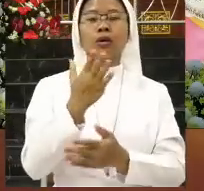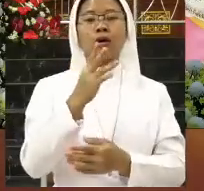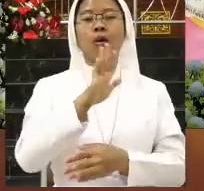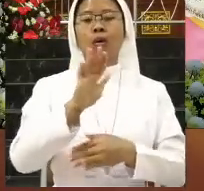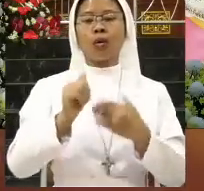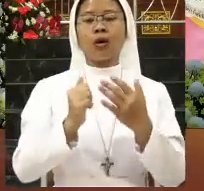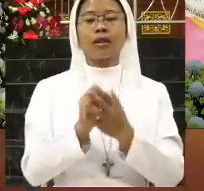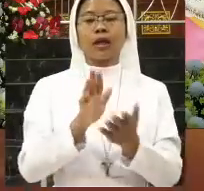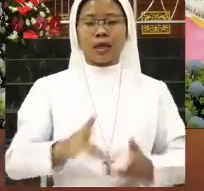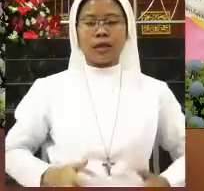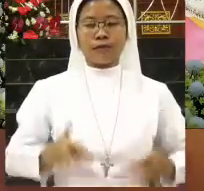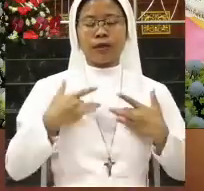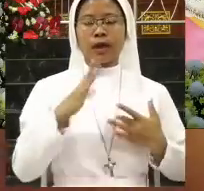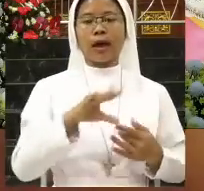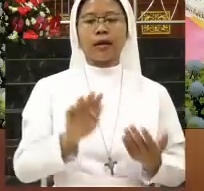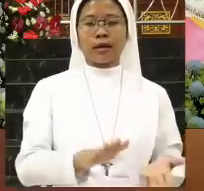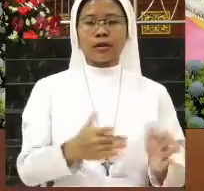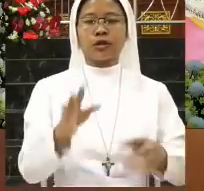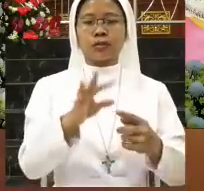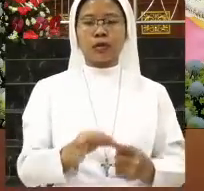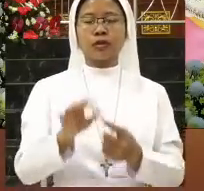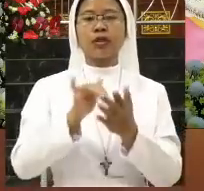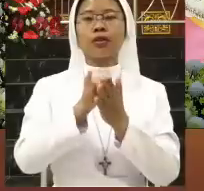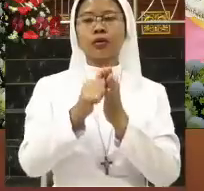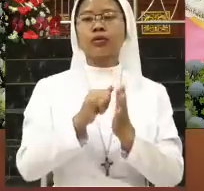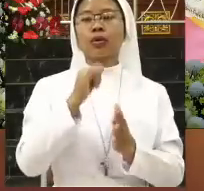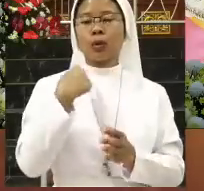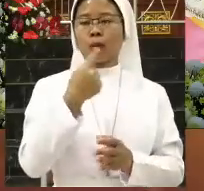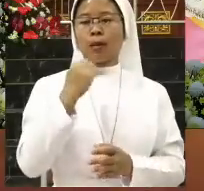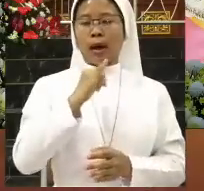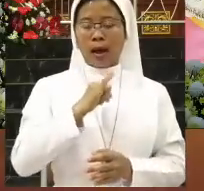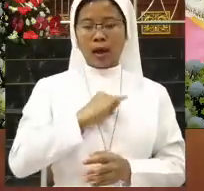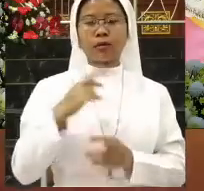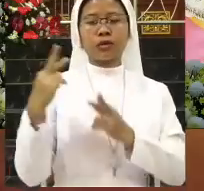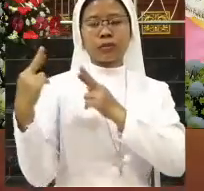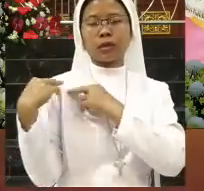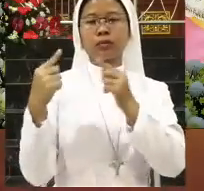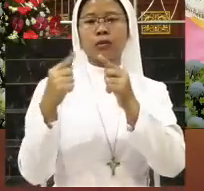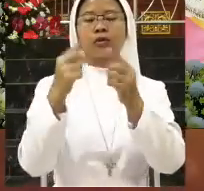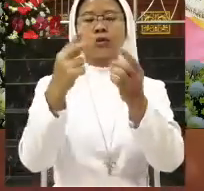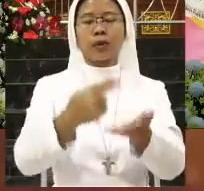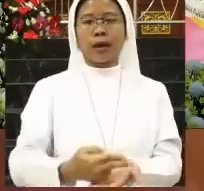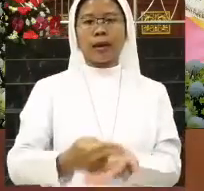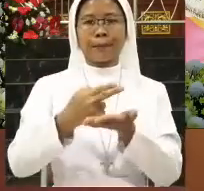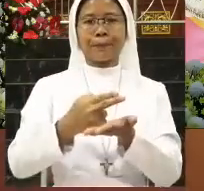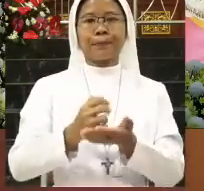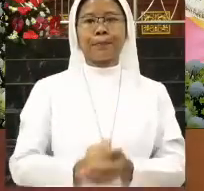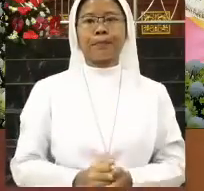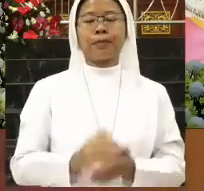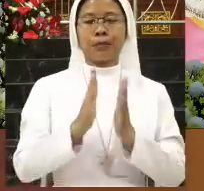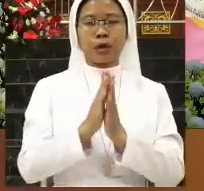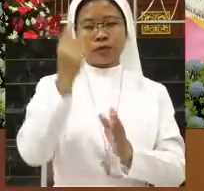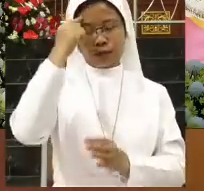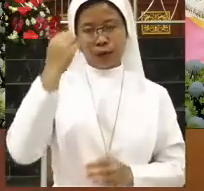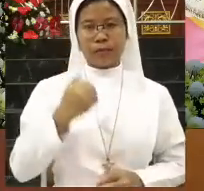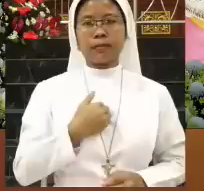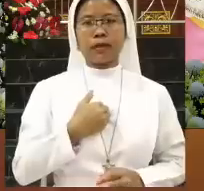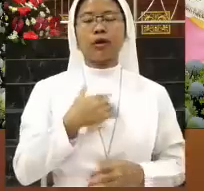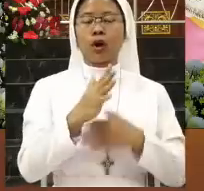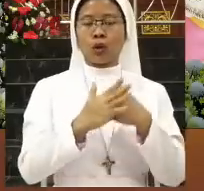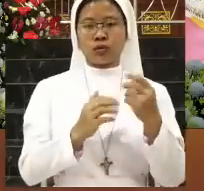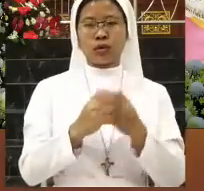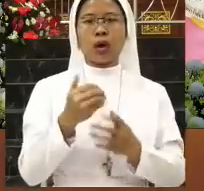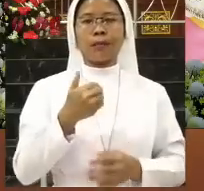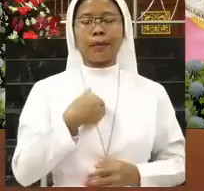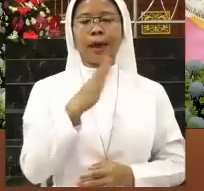and the dead, especially for those whom I am most obliged to help. Pray for me,